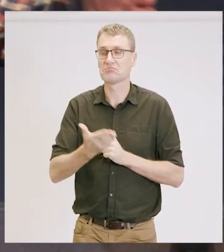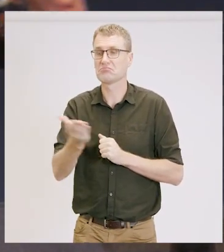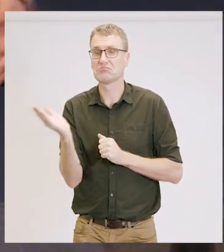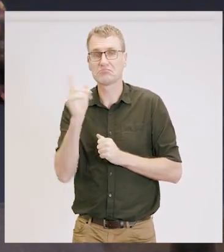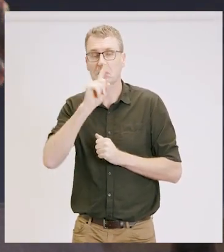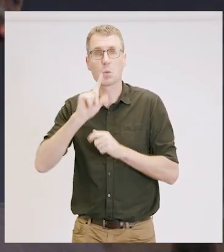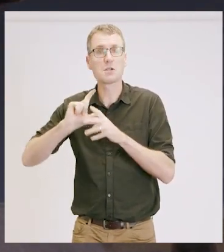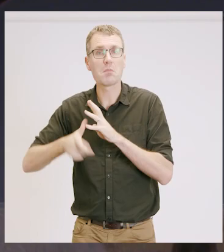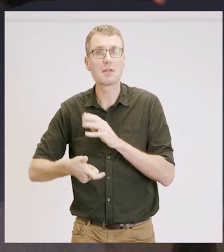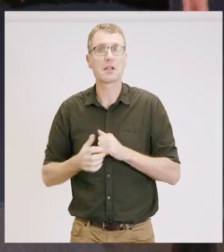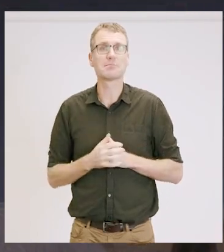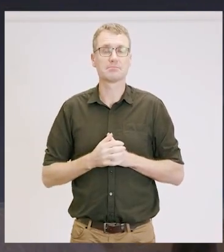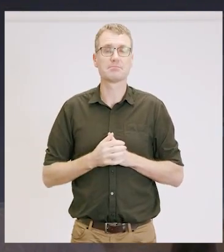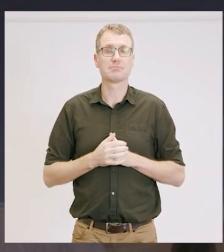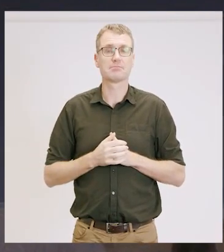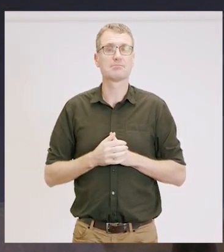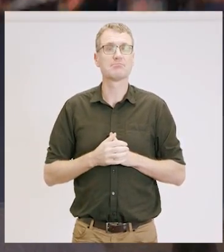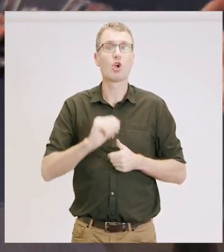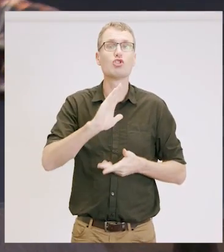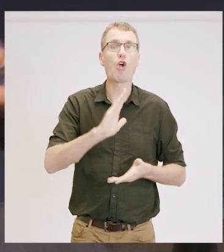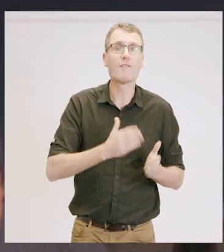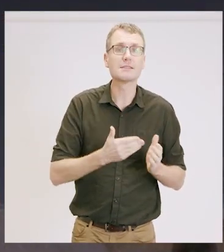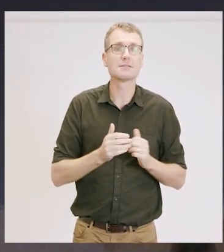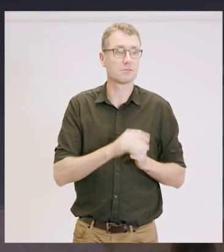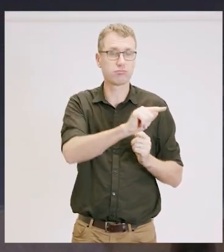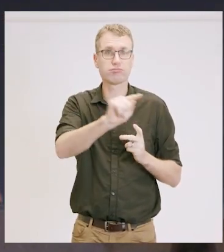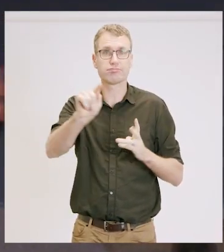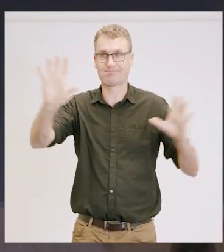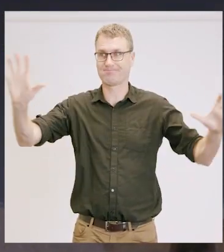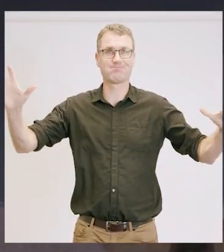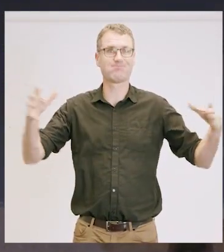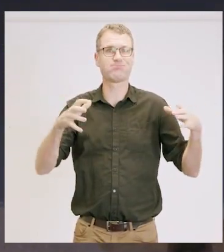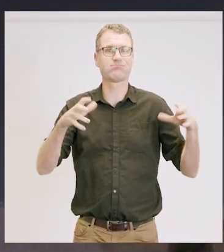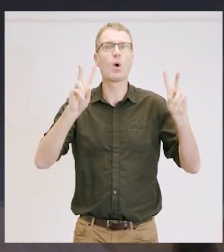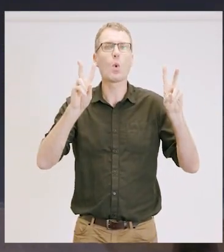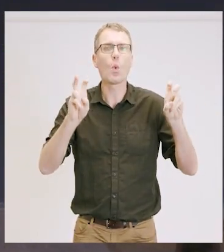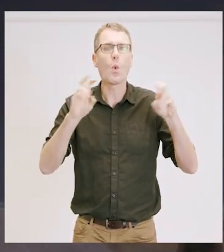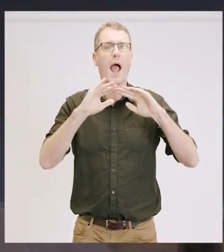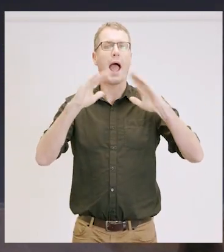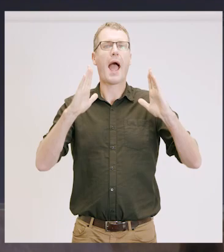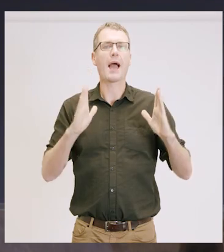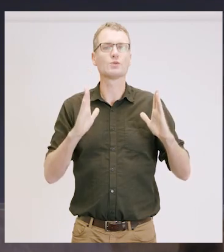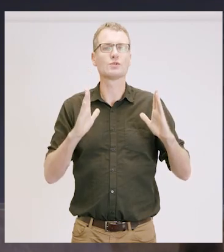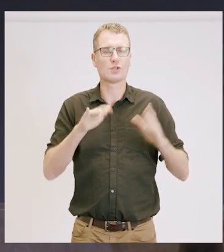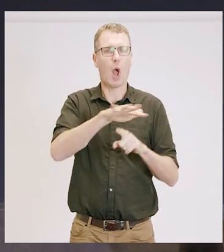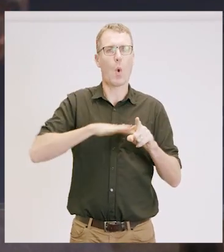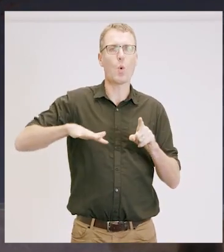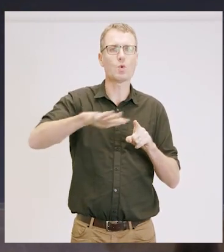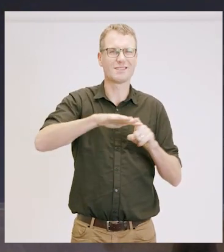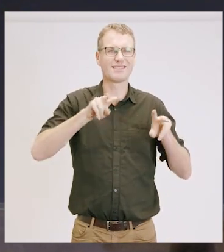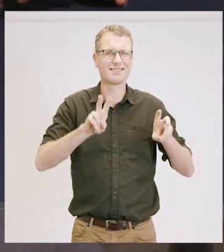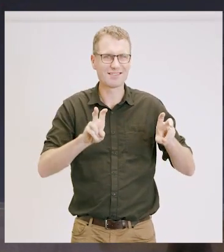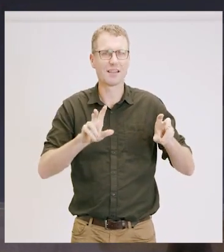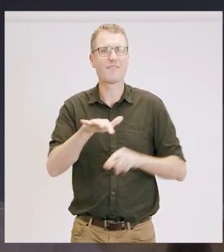and the servants and a whole lot of people. It was called the household. And that was the family of the New Testament. And